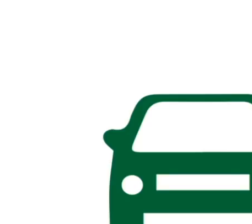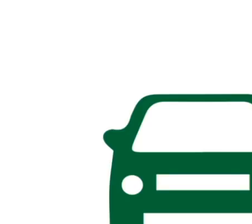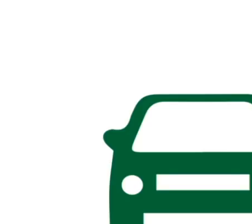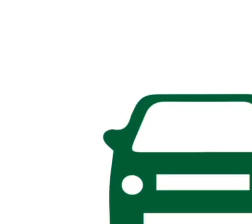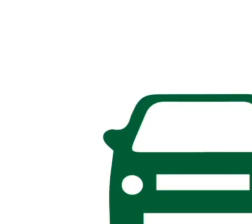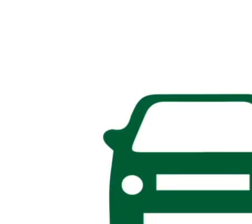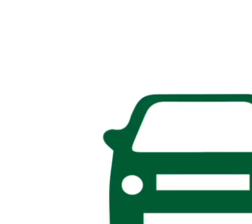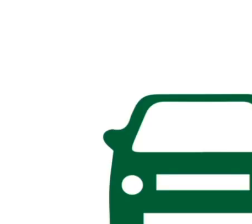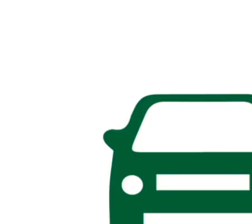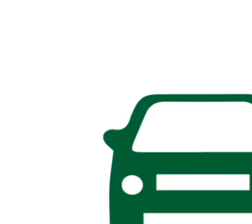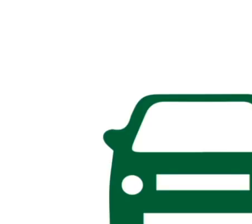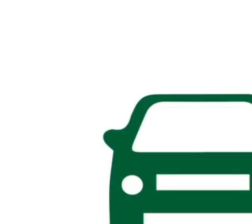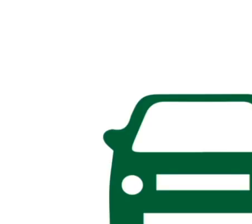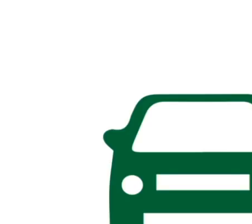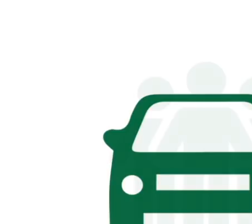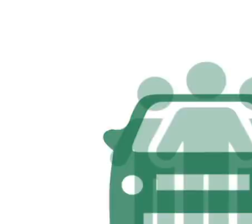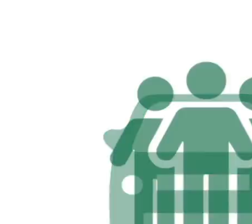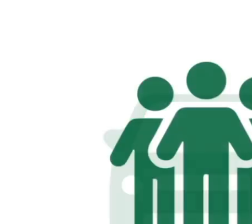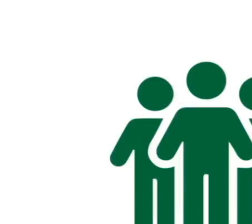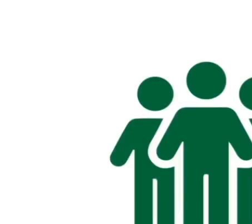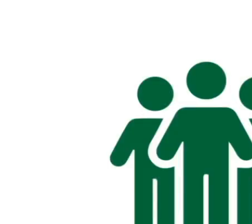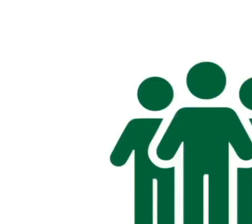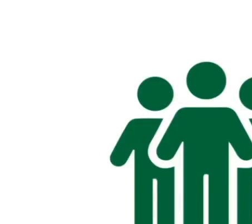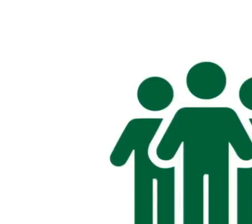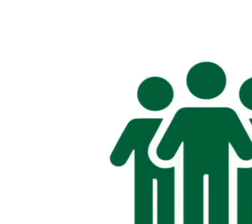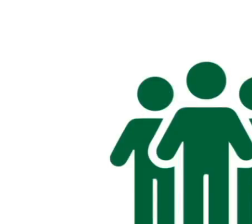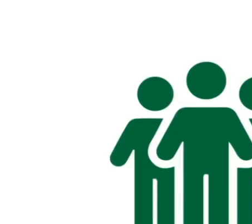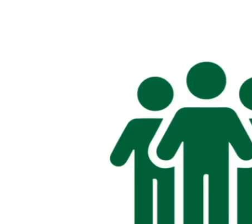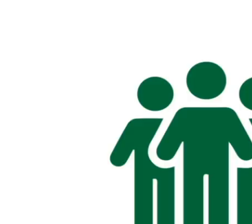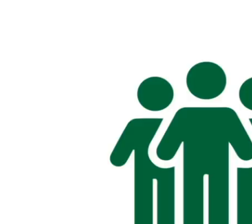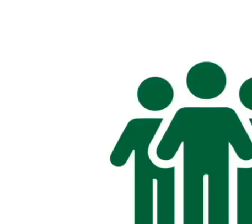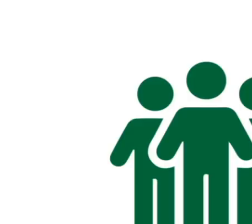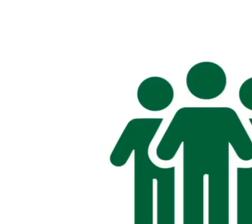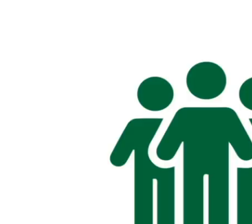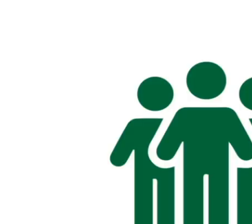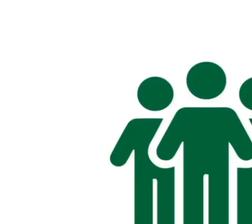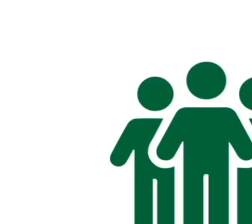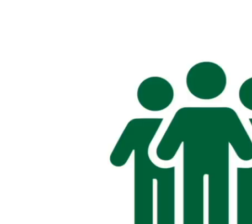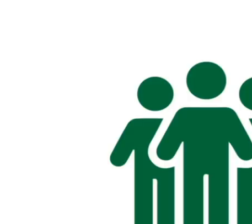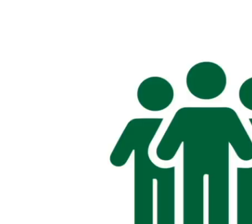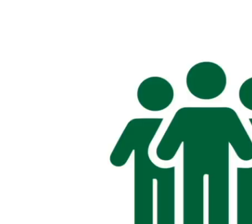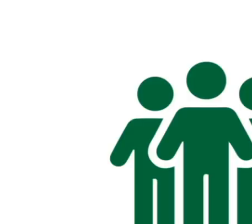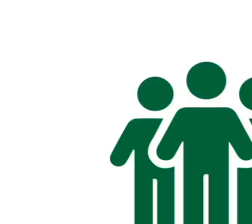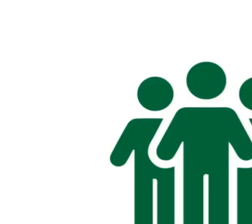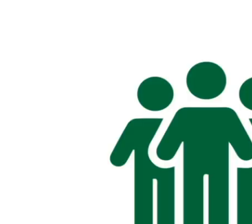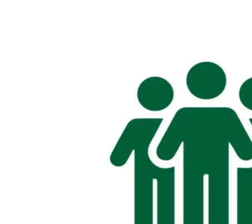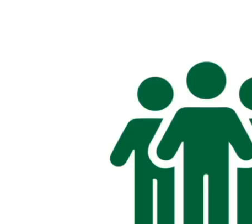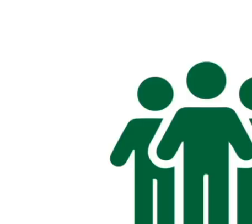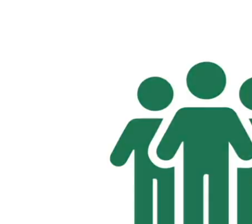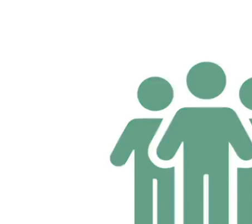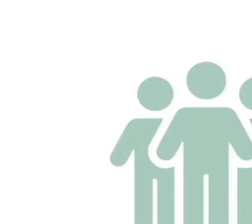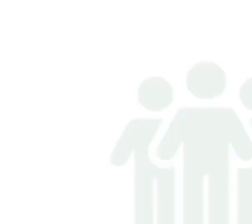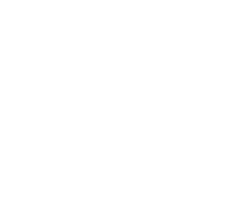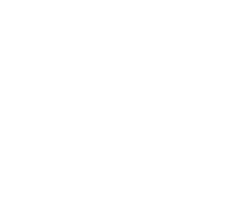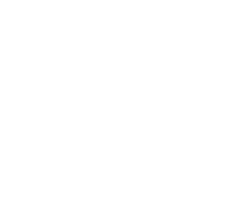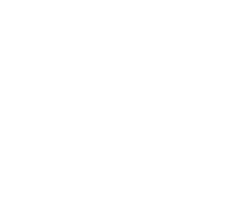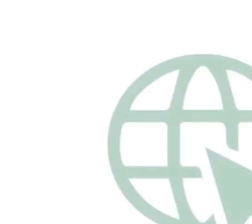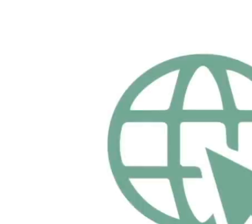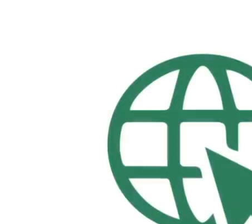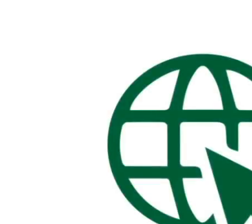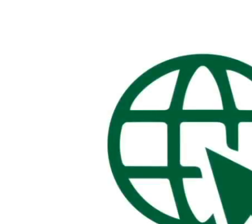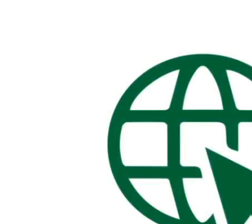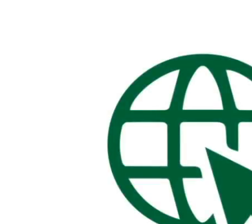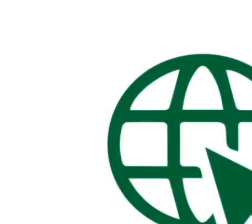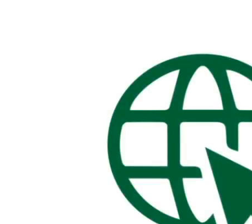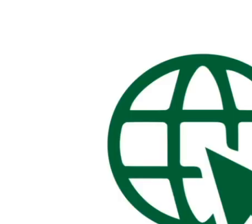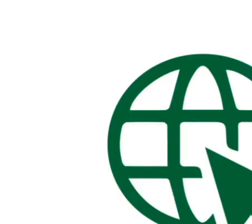we have Derek Miller, SHA Emergency Operations Center Commander. We'll start with opening remarks